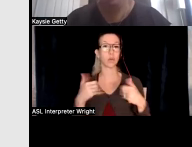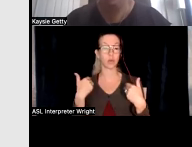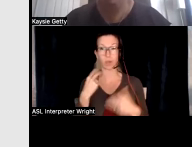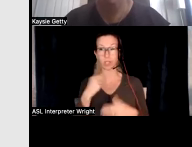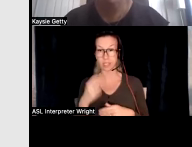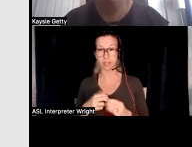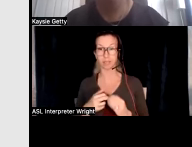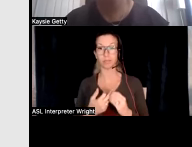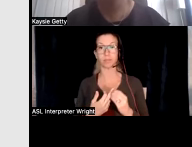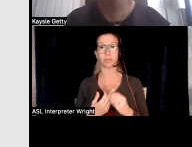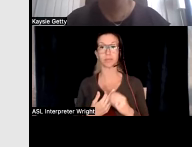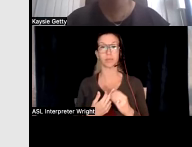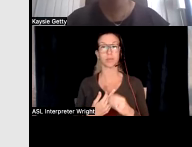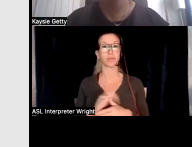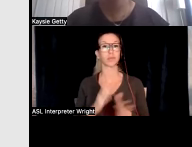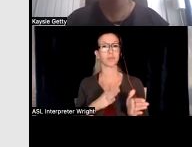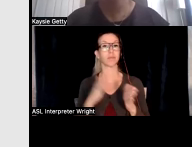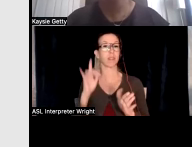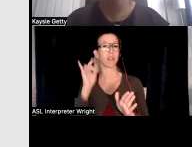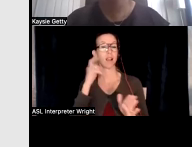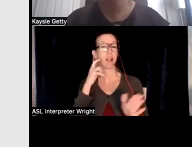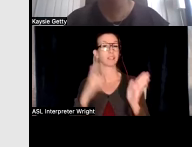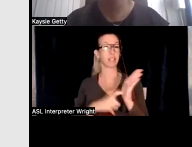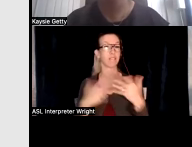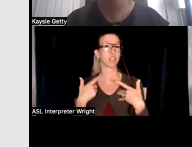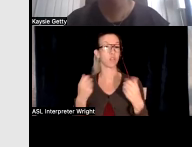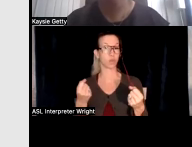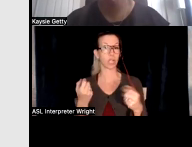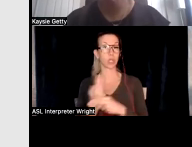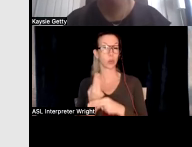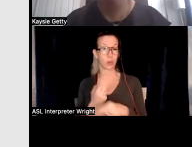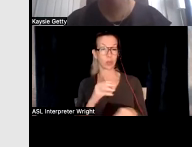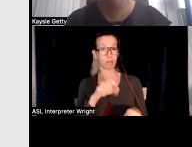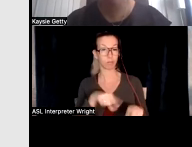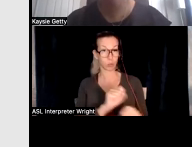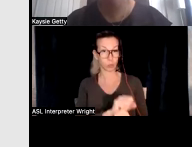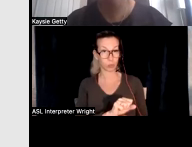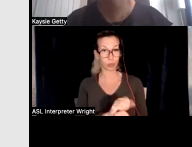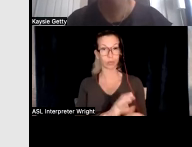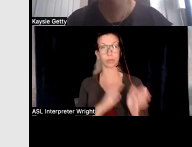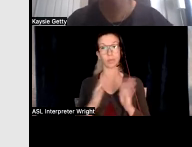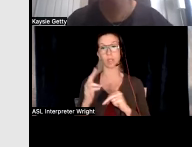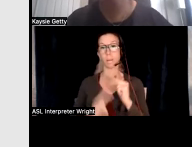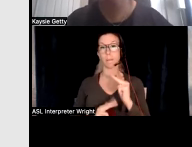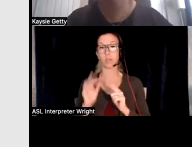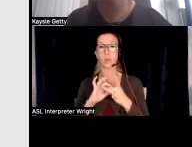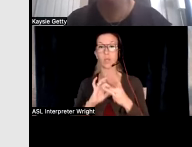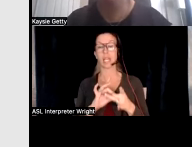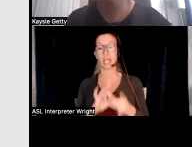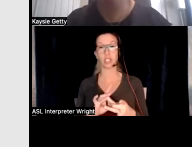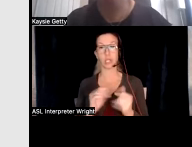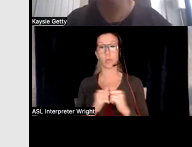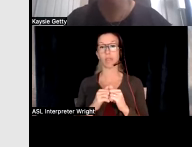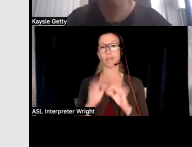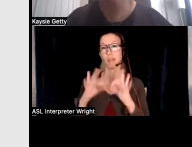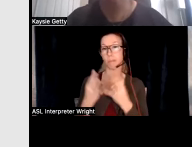youth voices, identify strengths and use them in your work, build relationships in context of